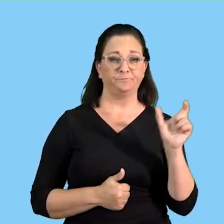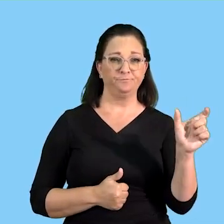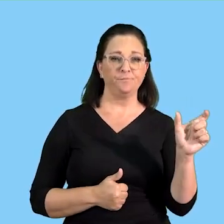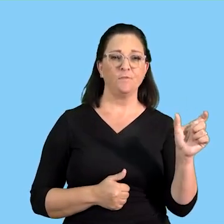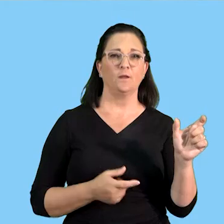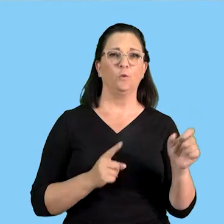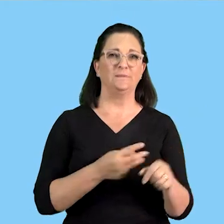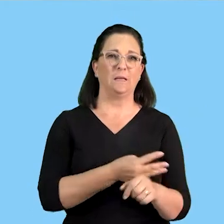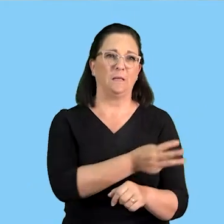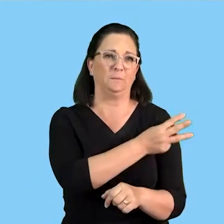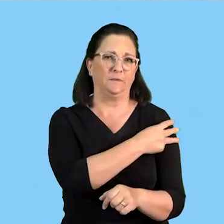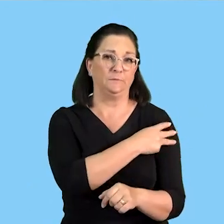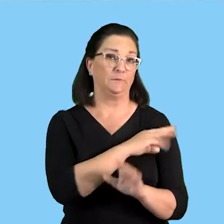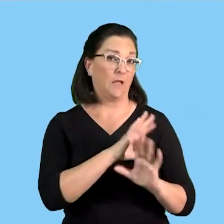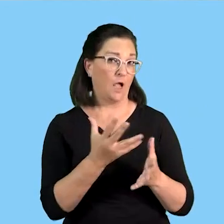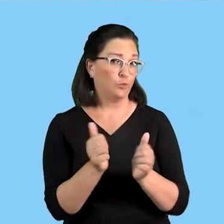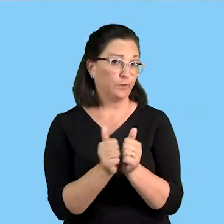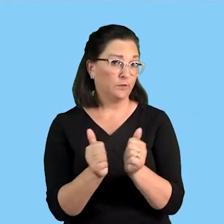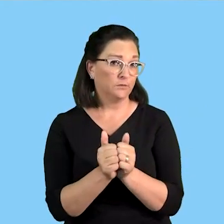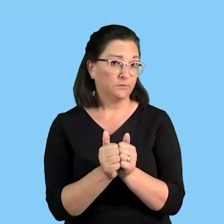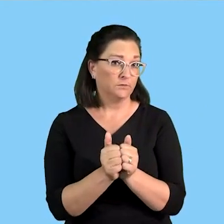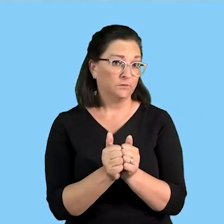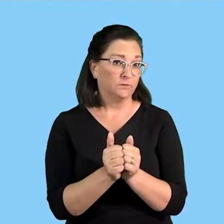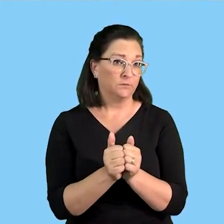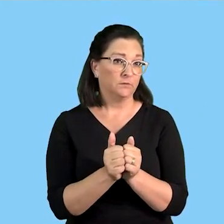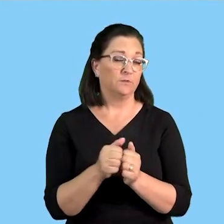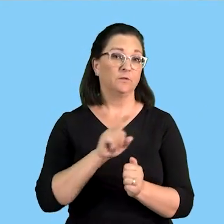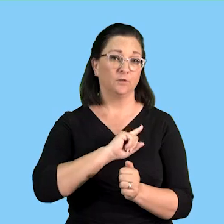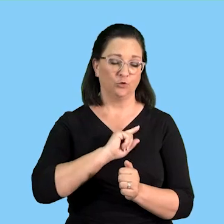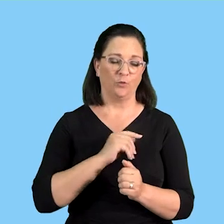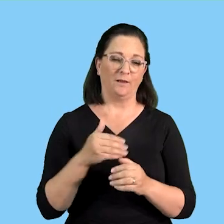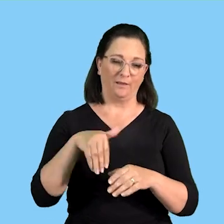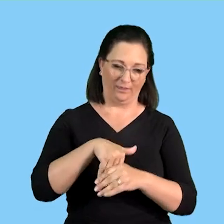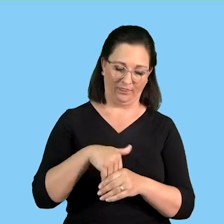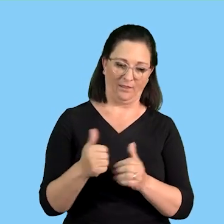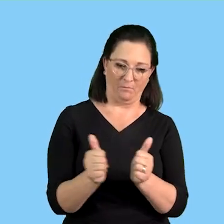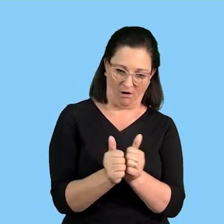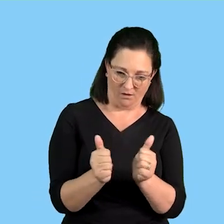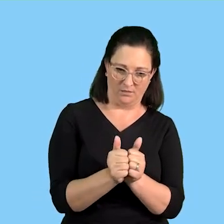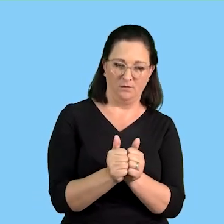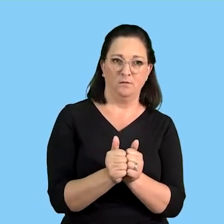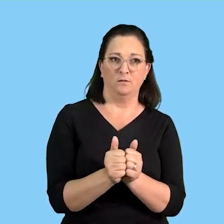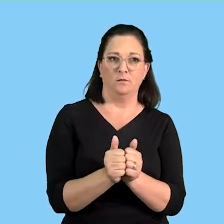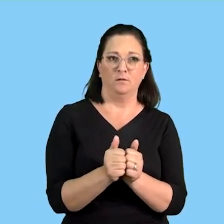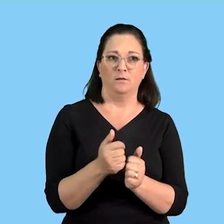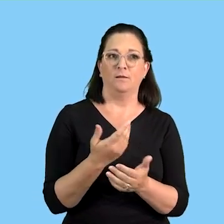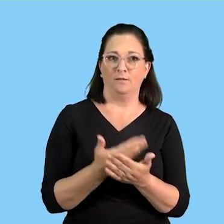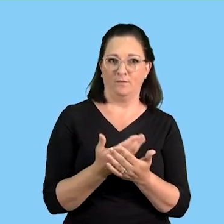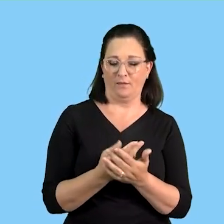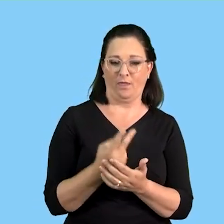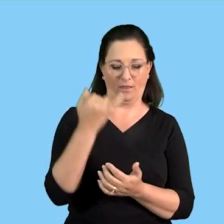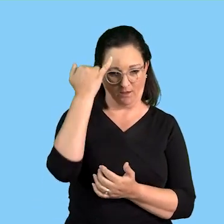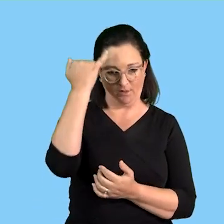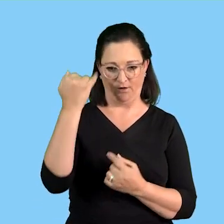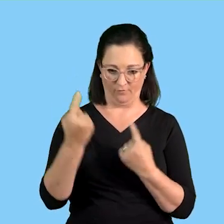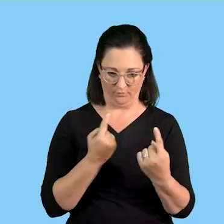managers. How is a partnership managed? Partners are actively involved in management and may use ideas